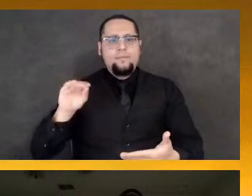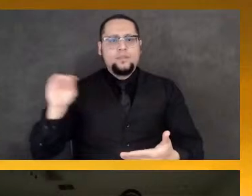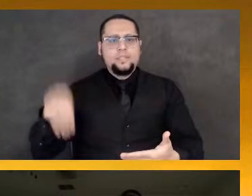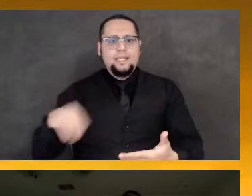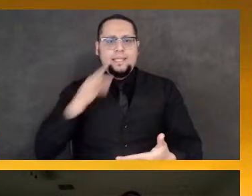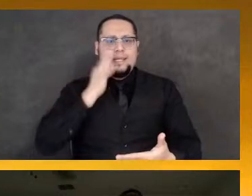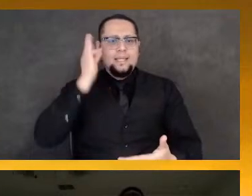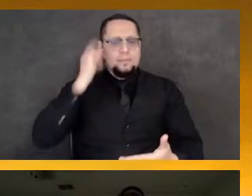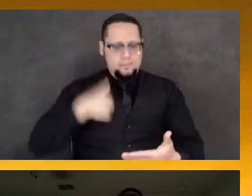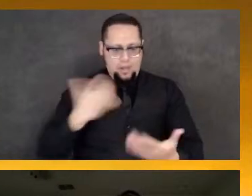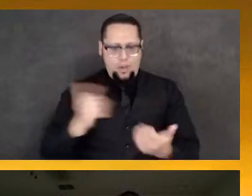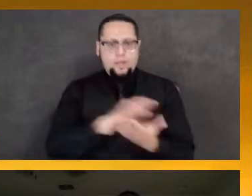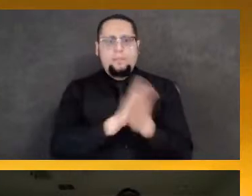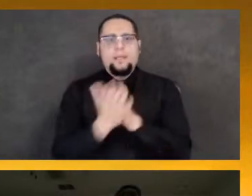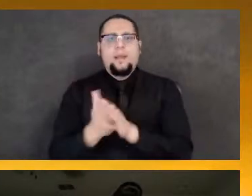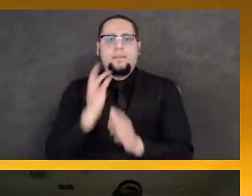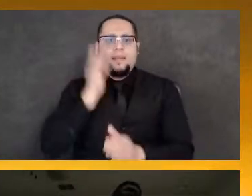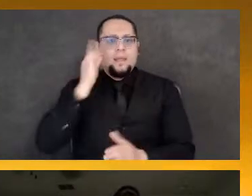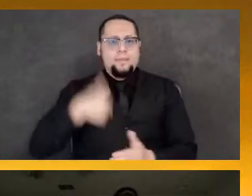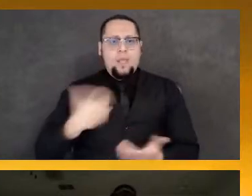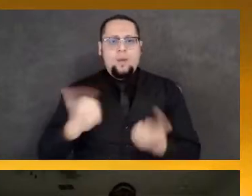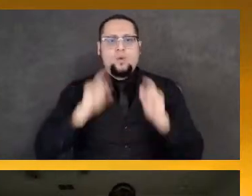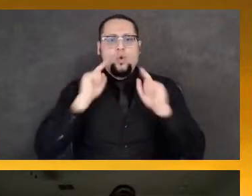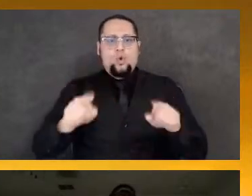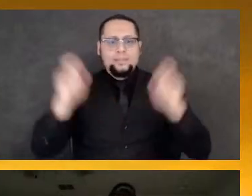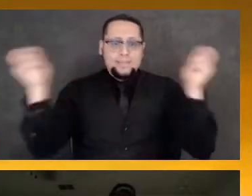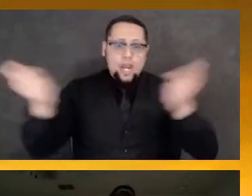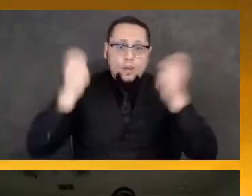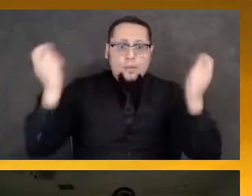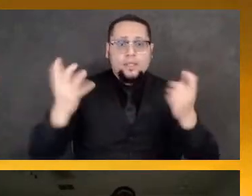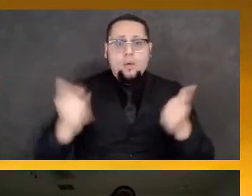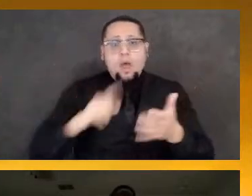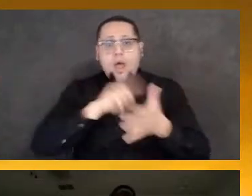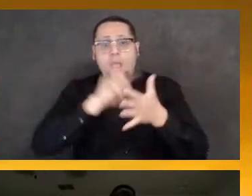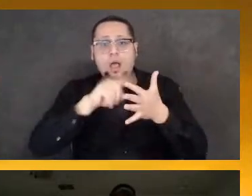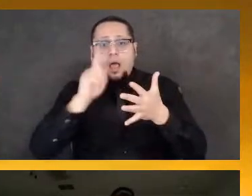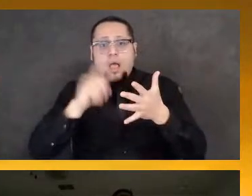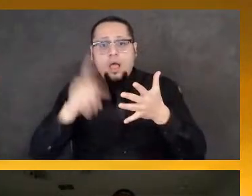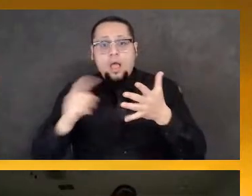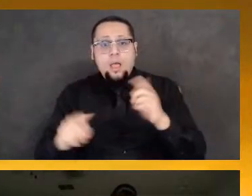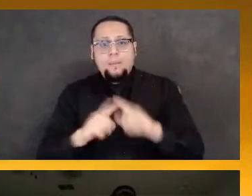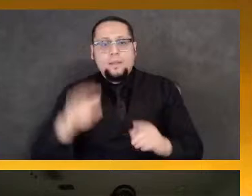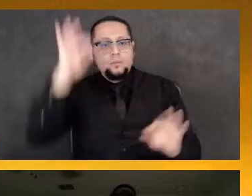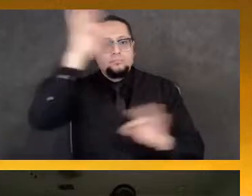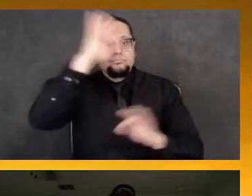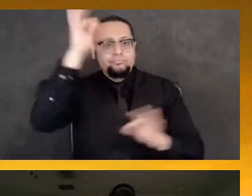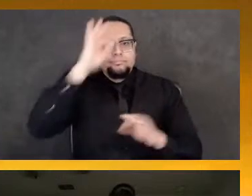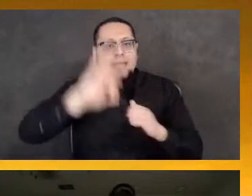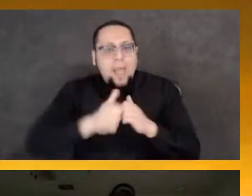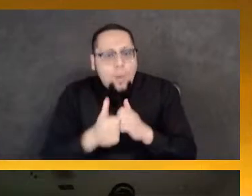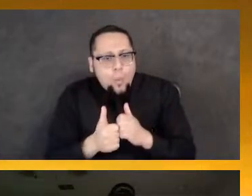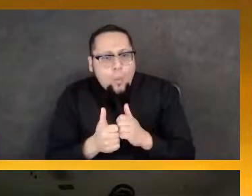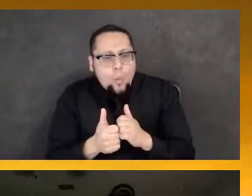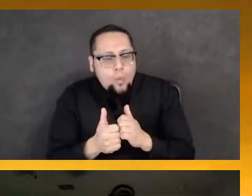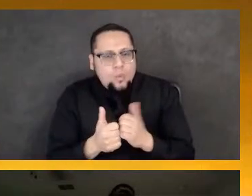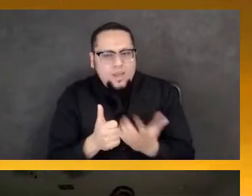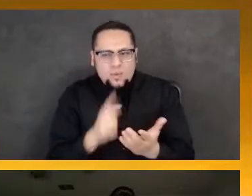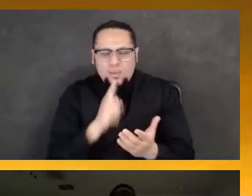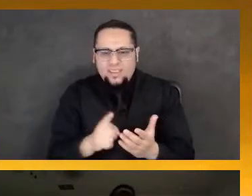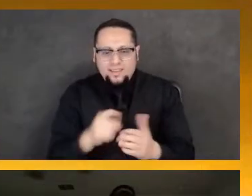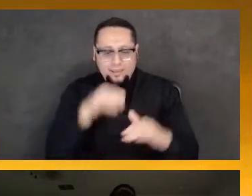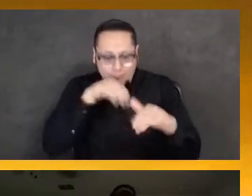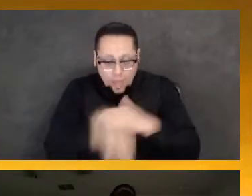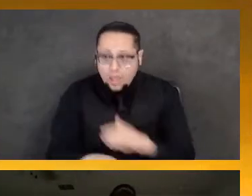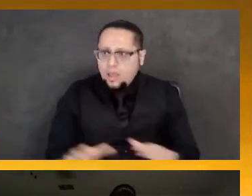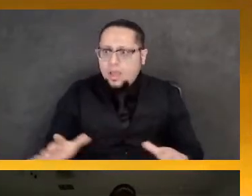be Indians and they want to go to ceremonies and they want to do all this stuff, and they don't know how to do any of it, and it really doesn't make any sense to them.